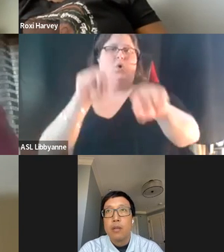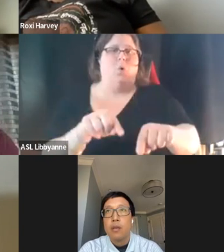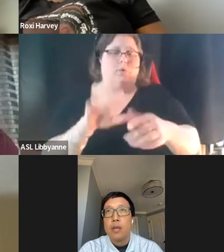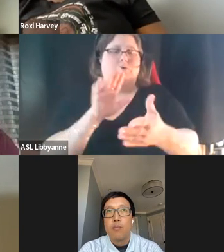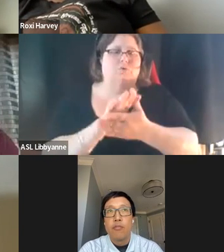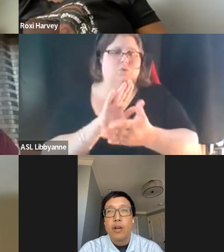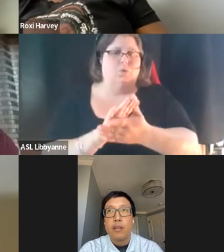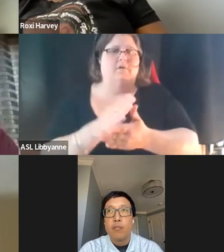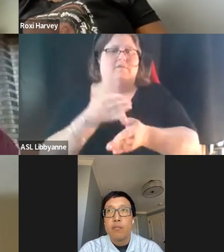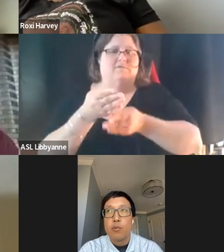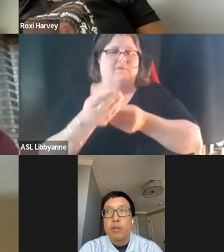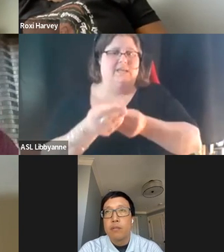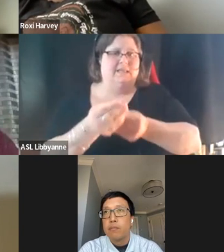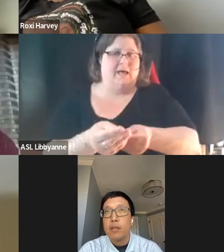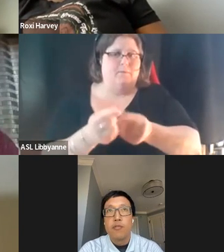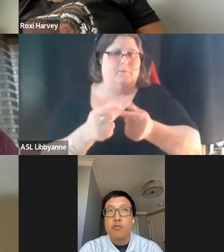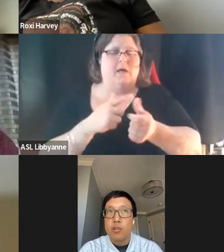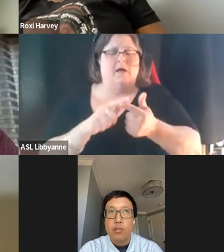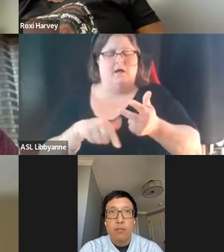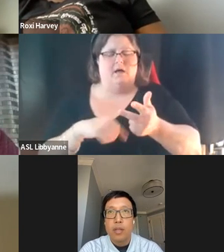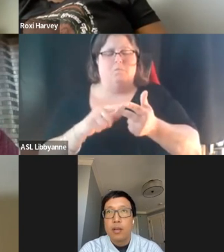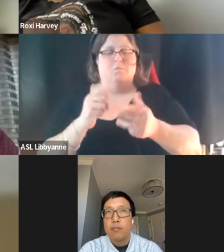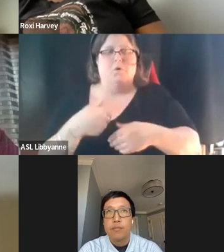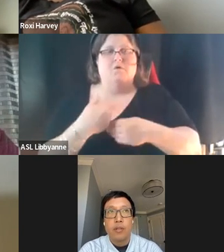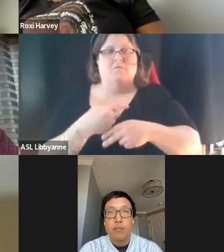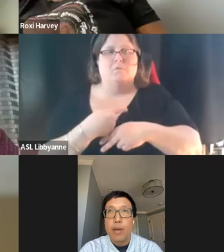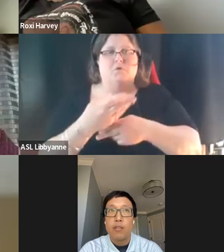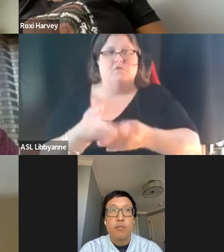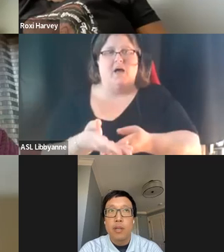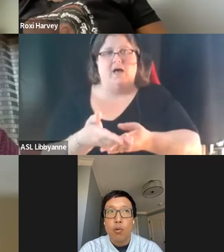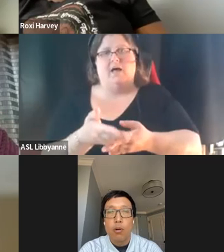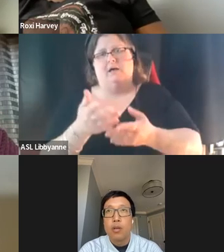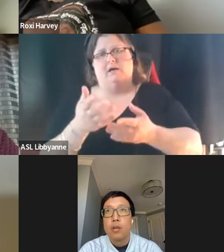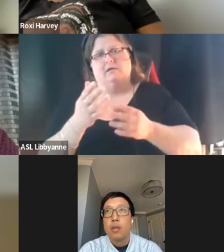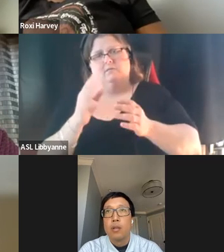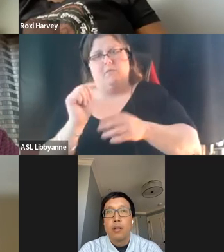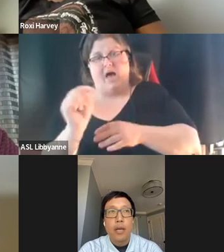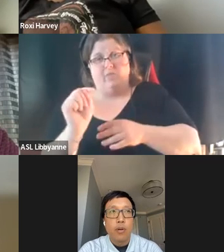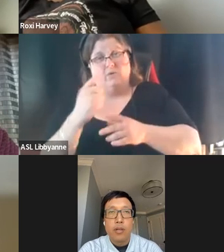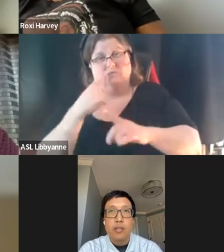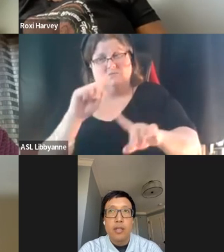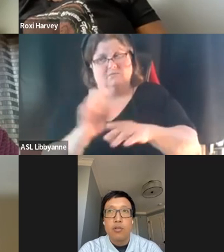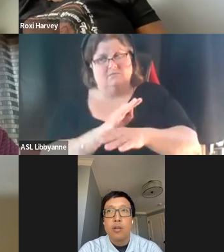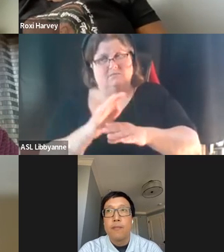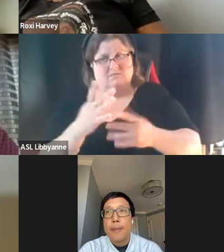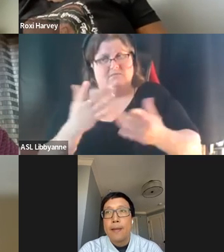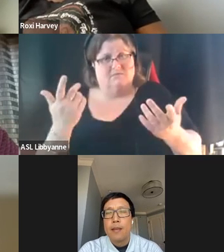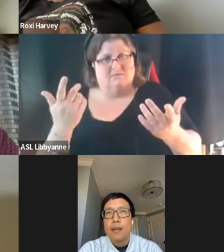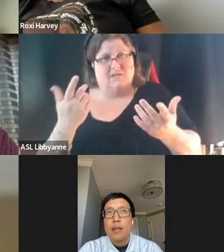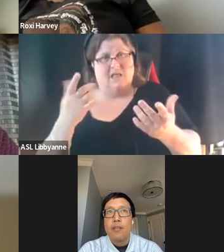them, and provide them with infrastructure, bathrooms that work, libraries, et